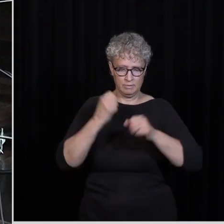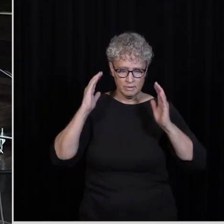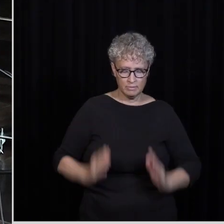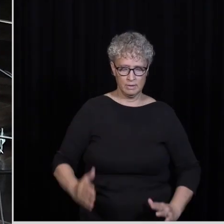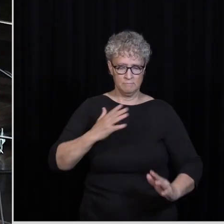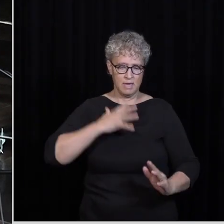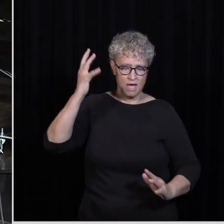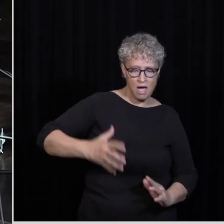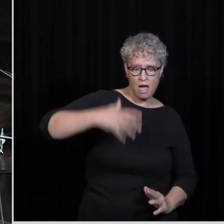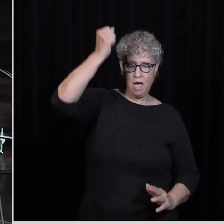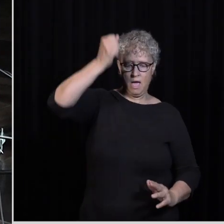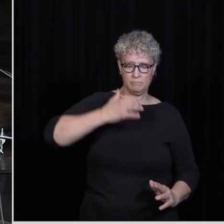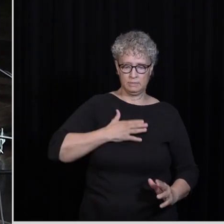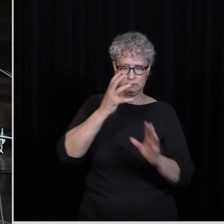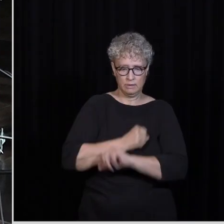my